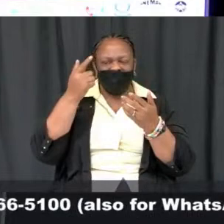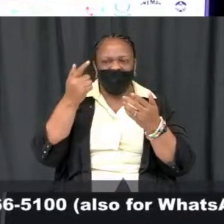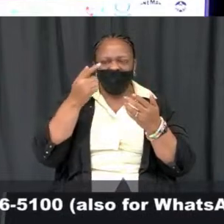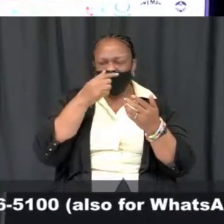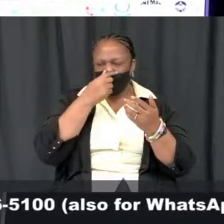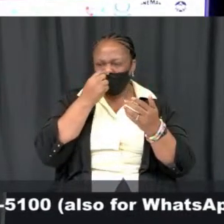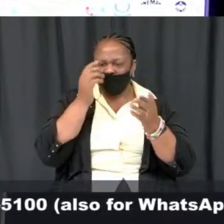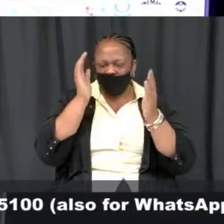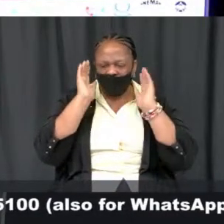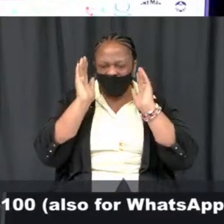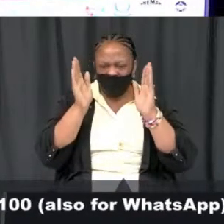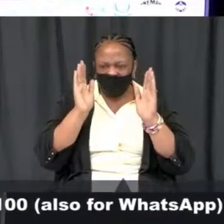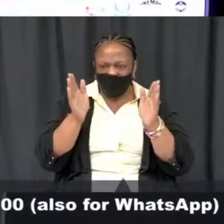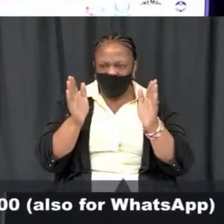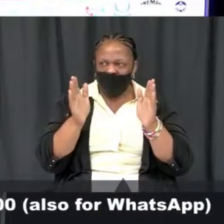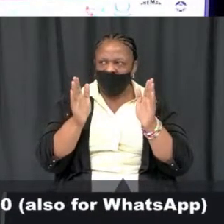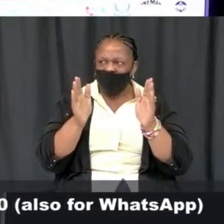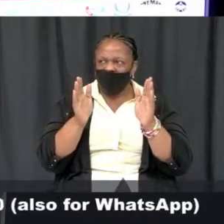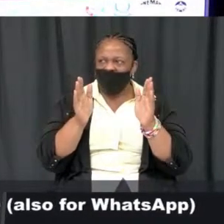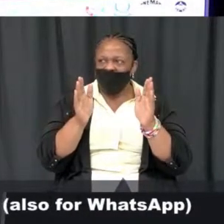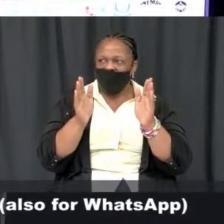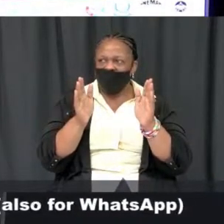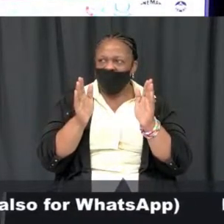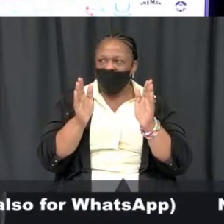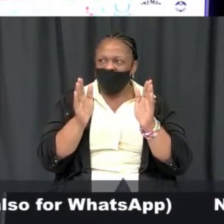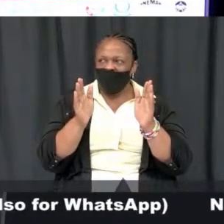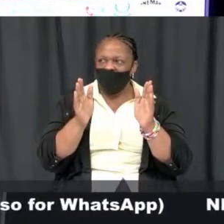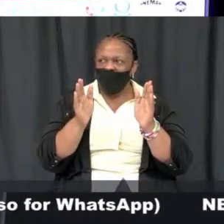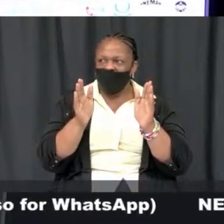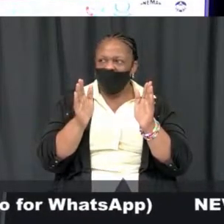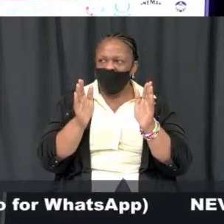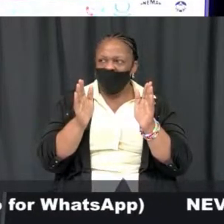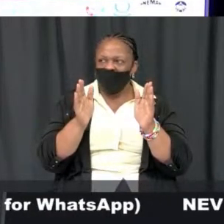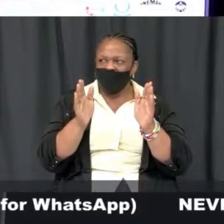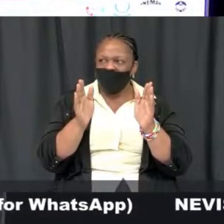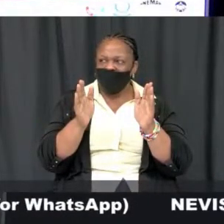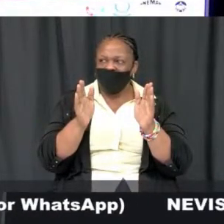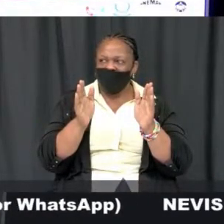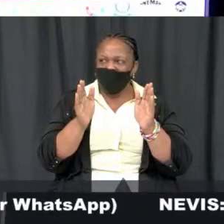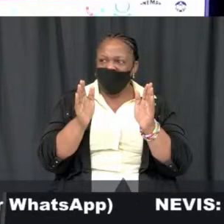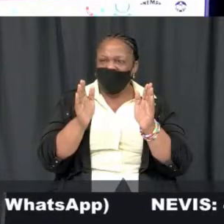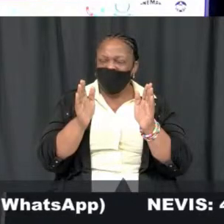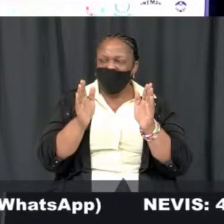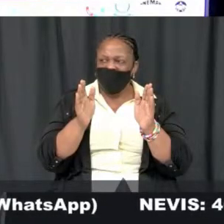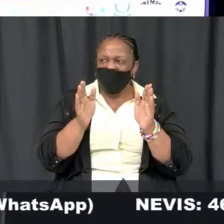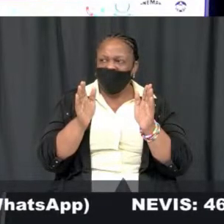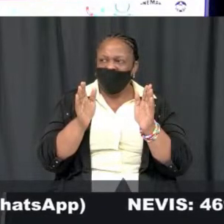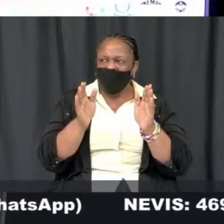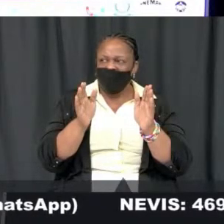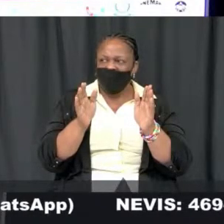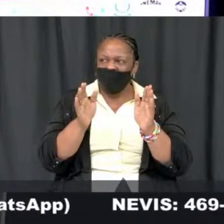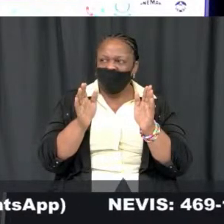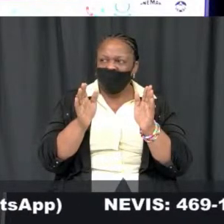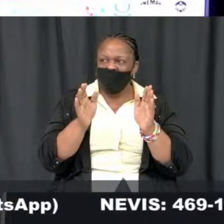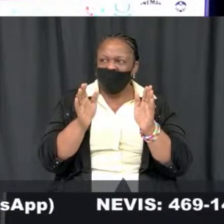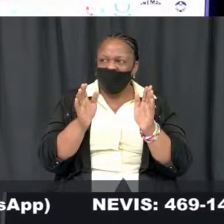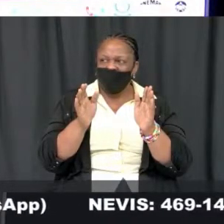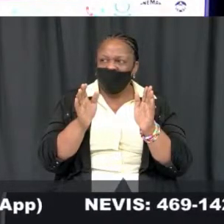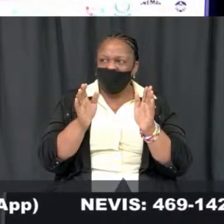this to our attention. First and foremost, Mr. Williams would have gave a clear definition